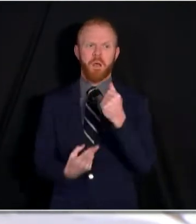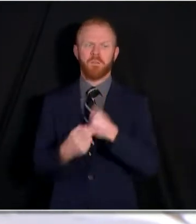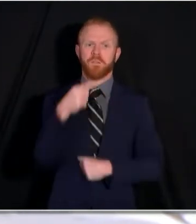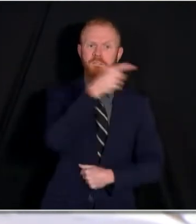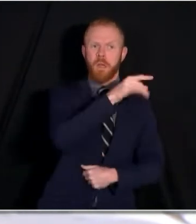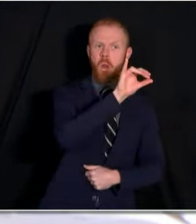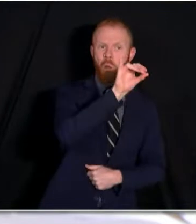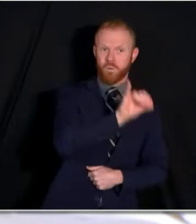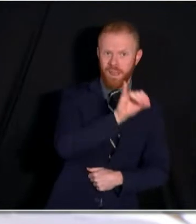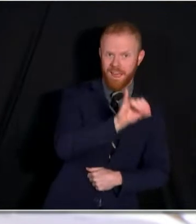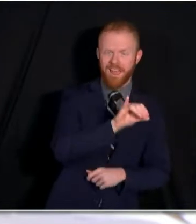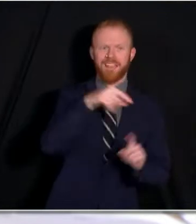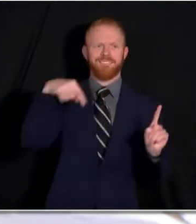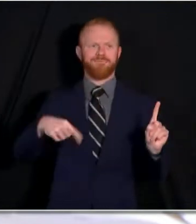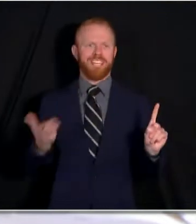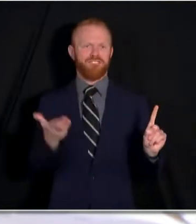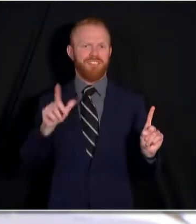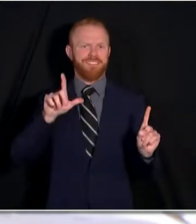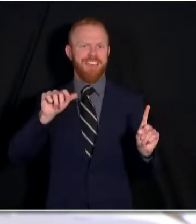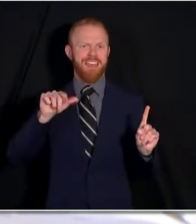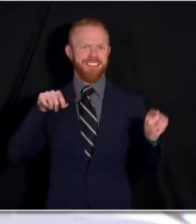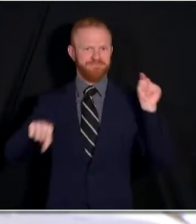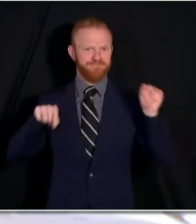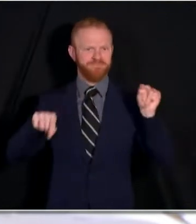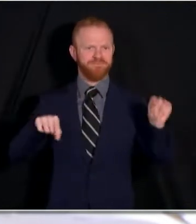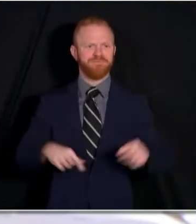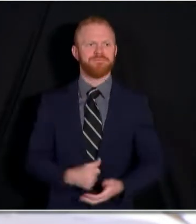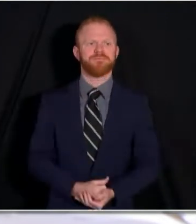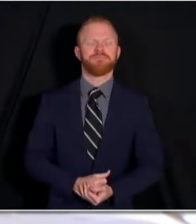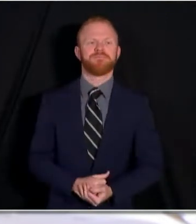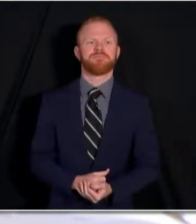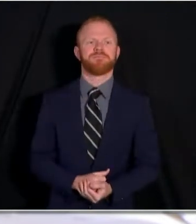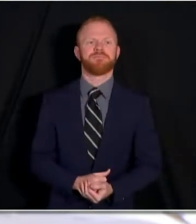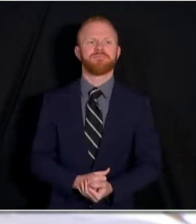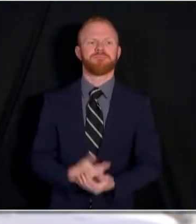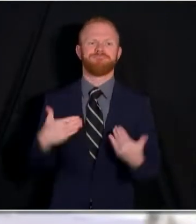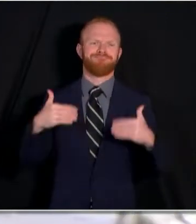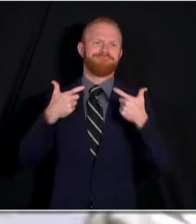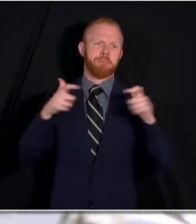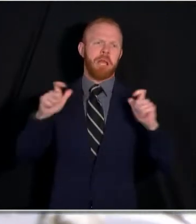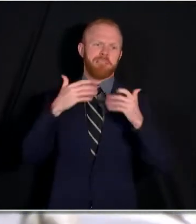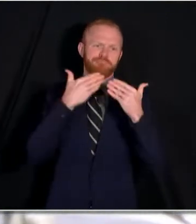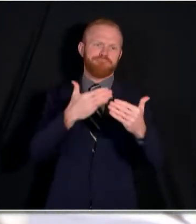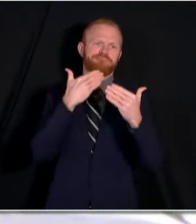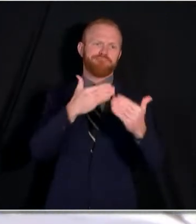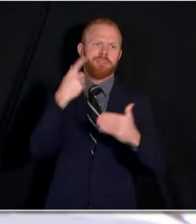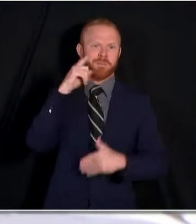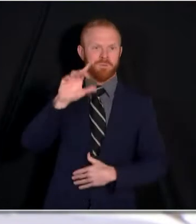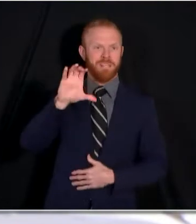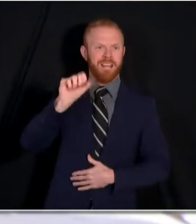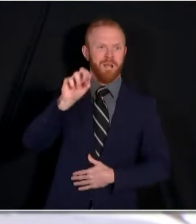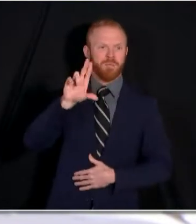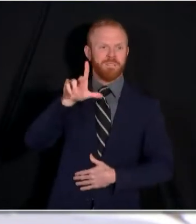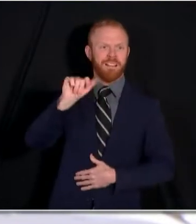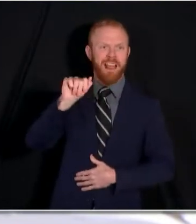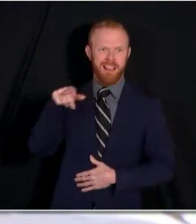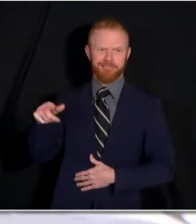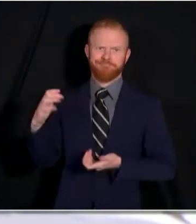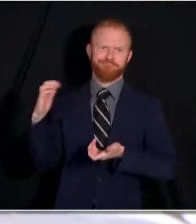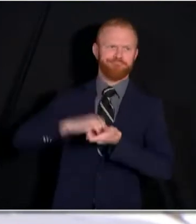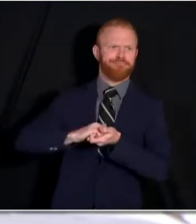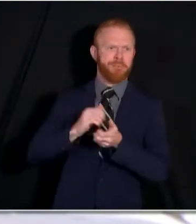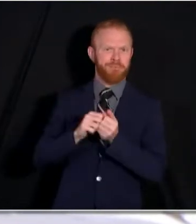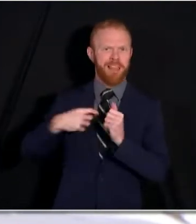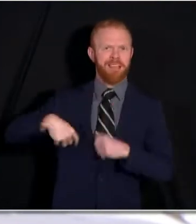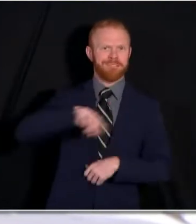give a great thanks to CSU LA for partnering with us on this site. The